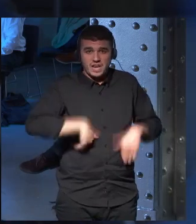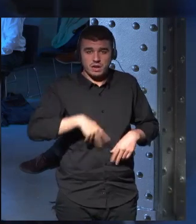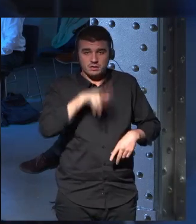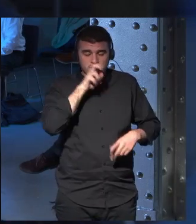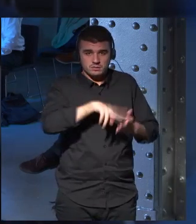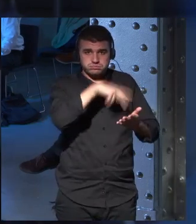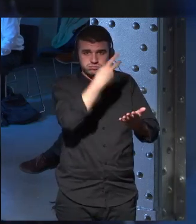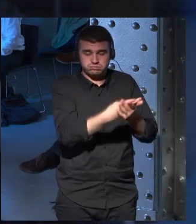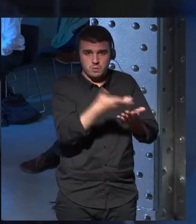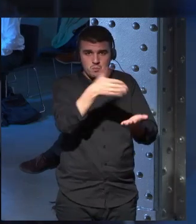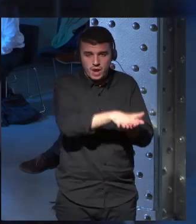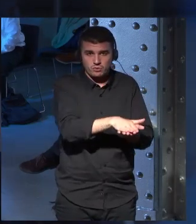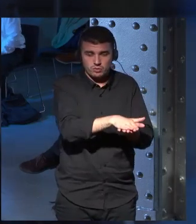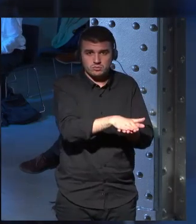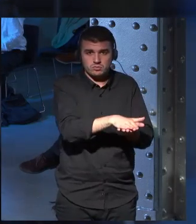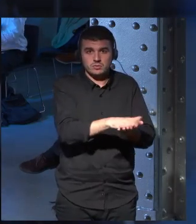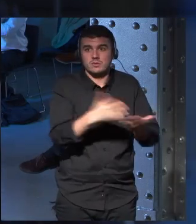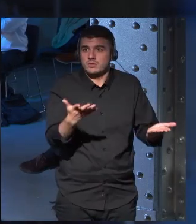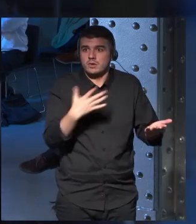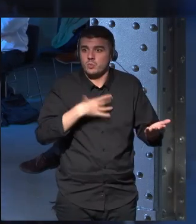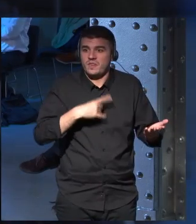than having their throats cut?